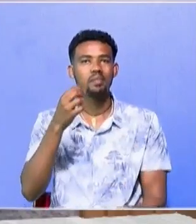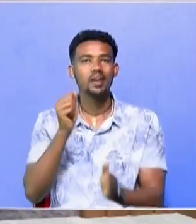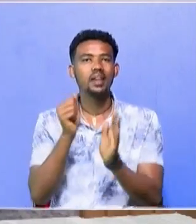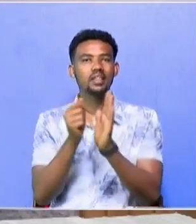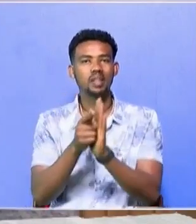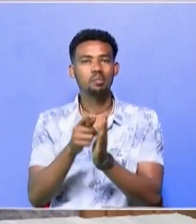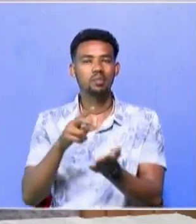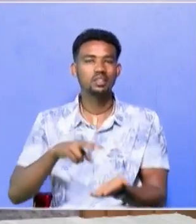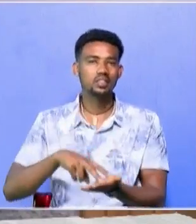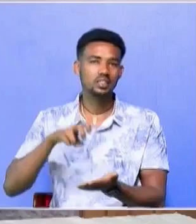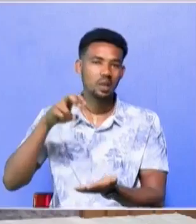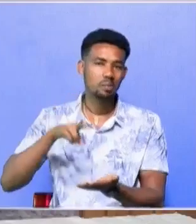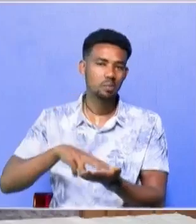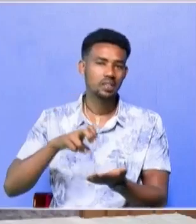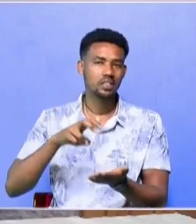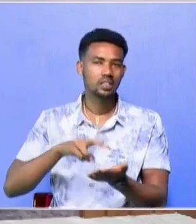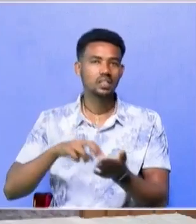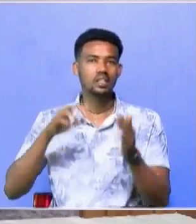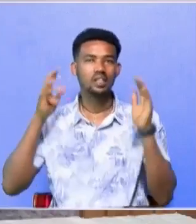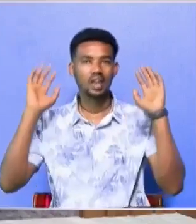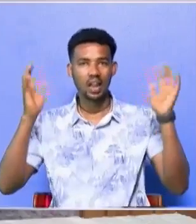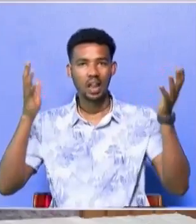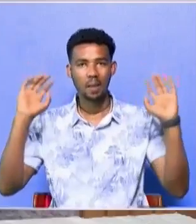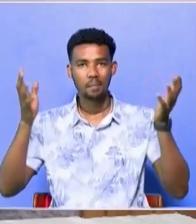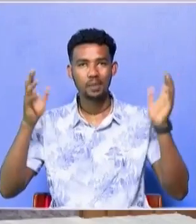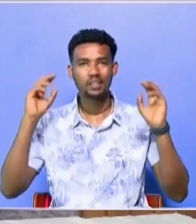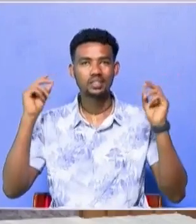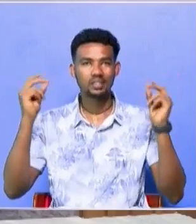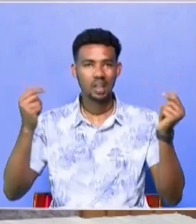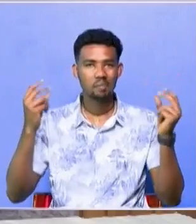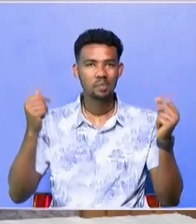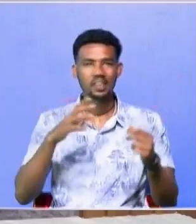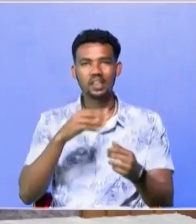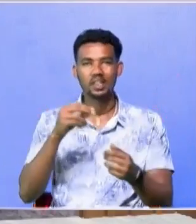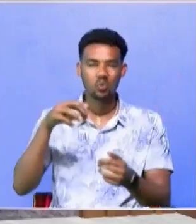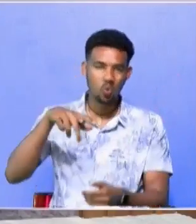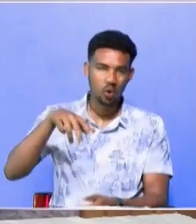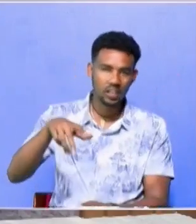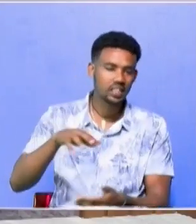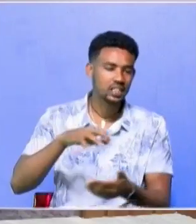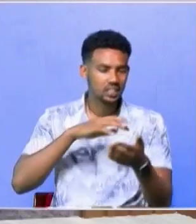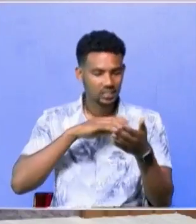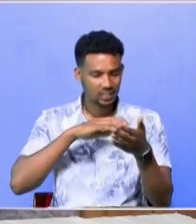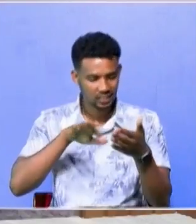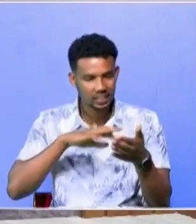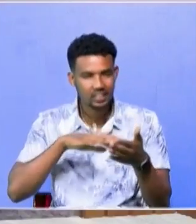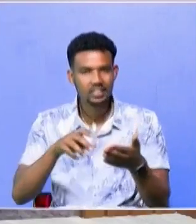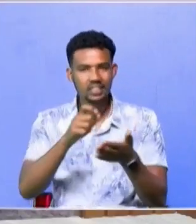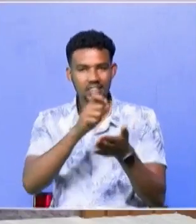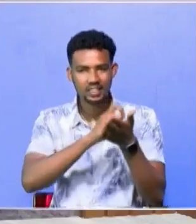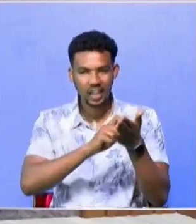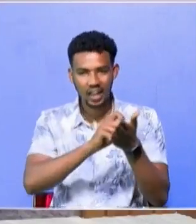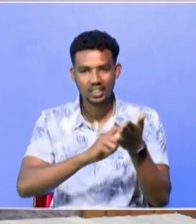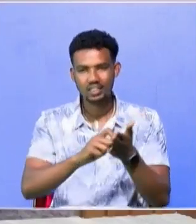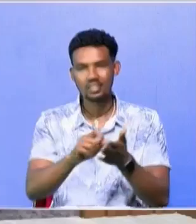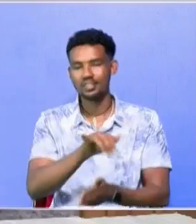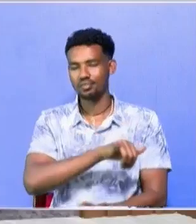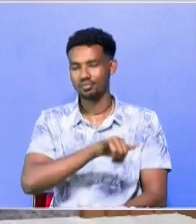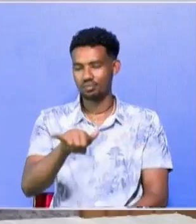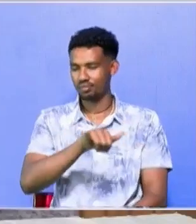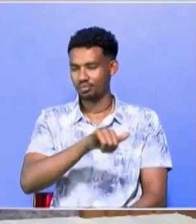like jumping, clapping, snapping, walking, reading, writing, and many of